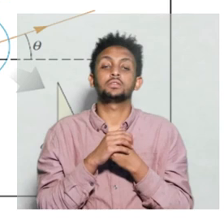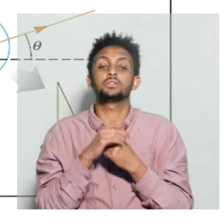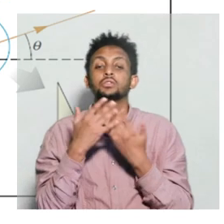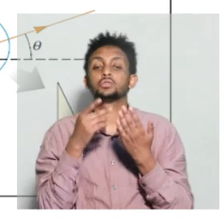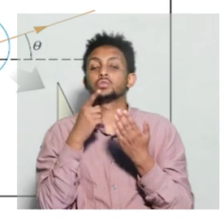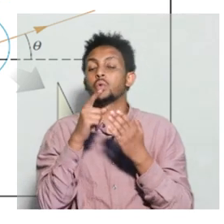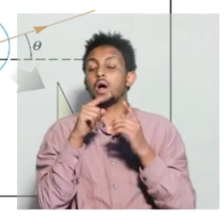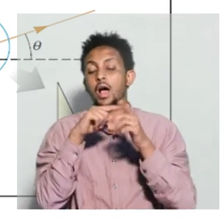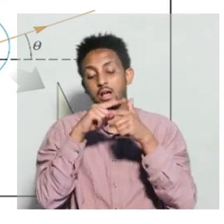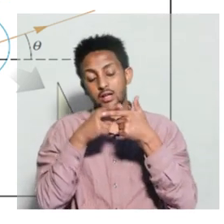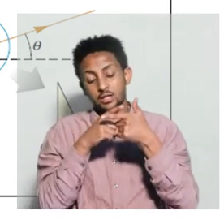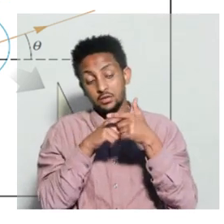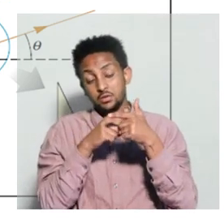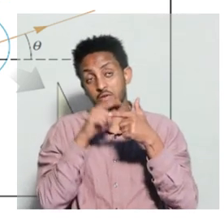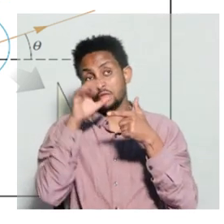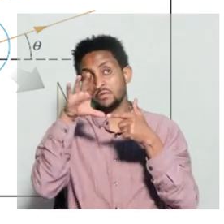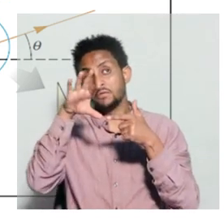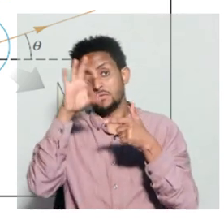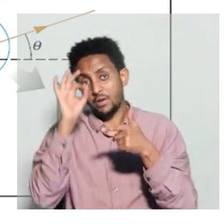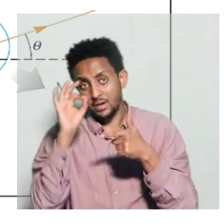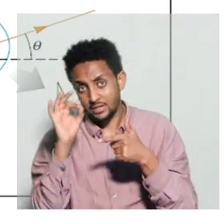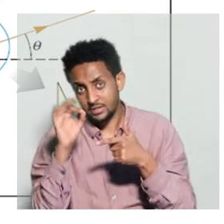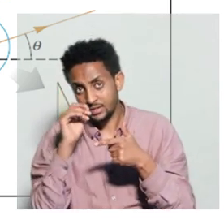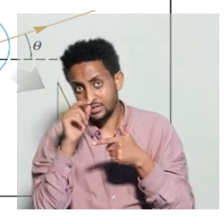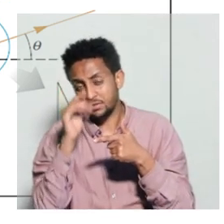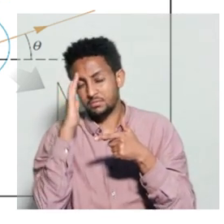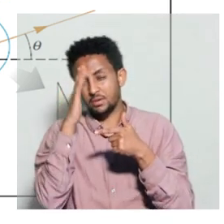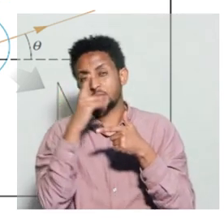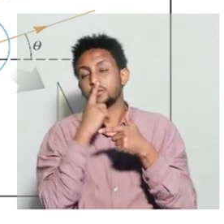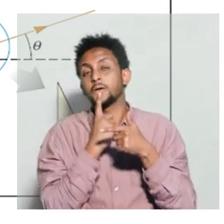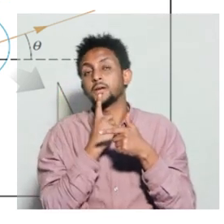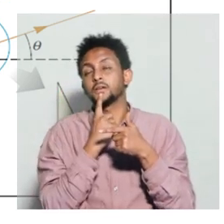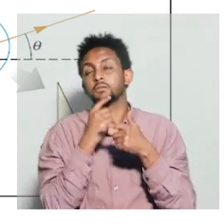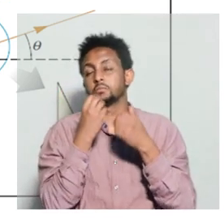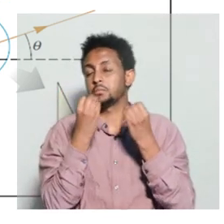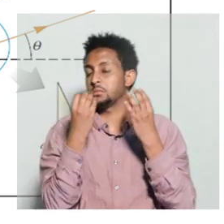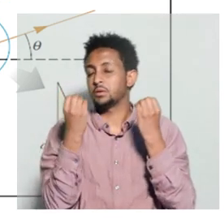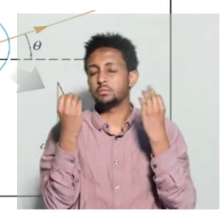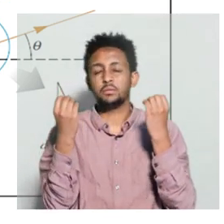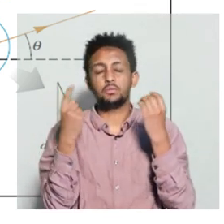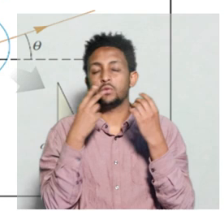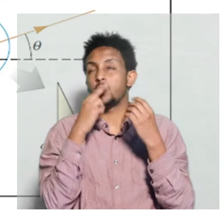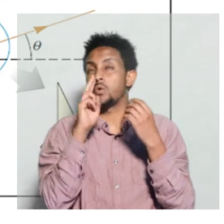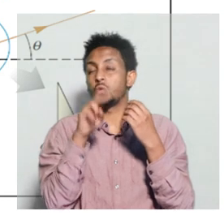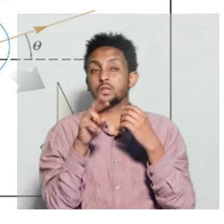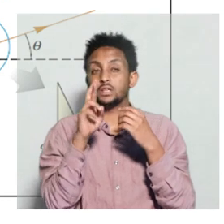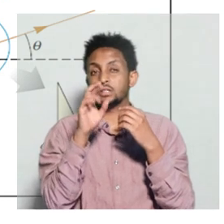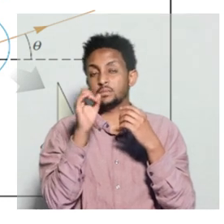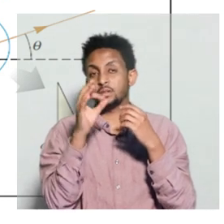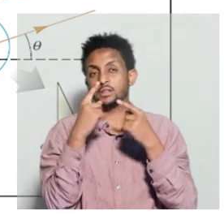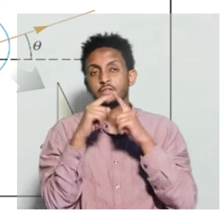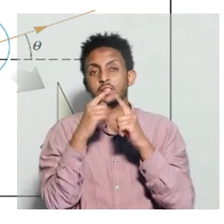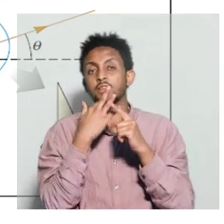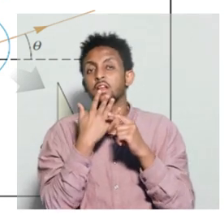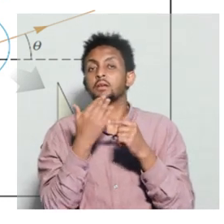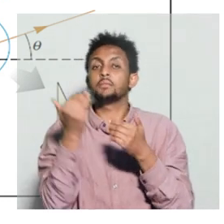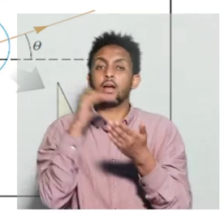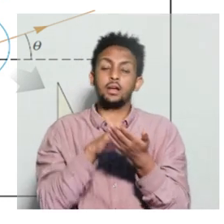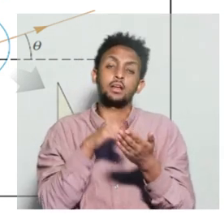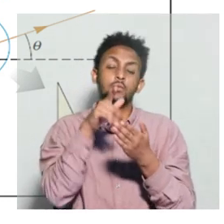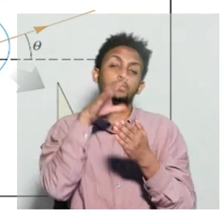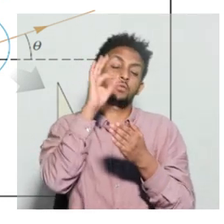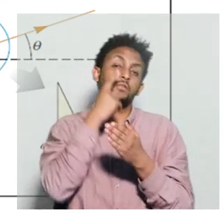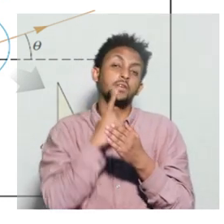that the angle theta is possible to find, and you might find red so many times. The first order spectrum, different colors again, you might